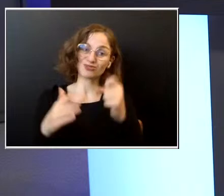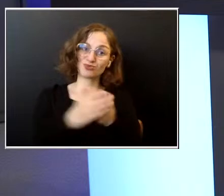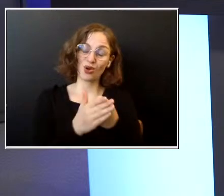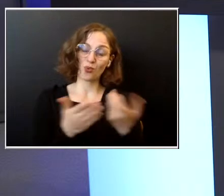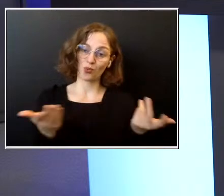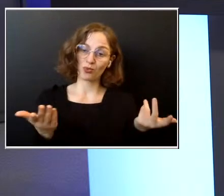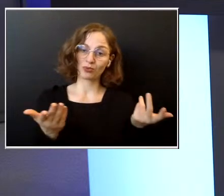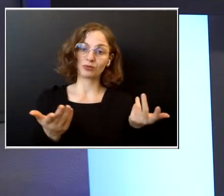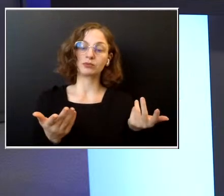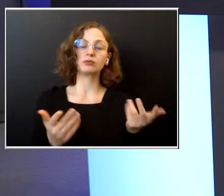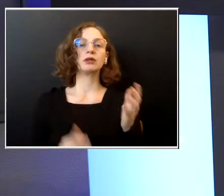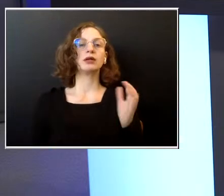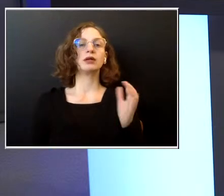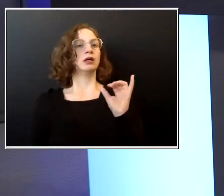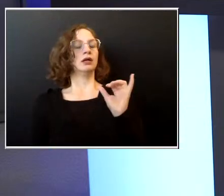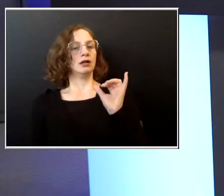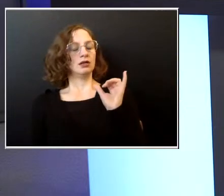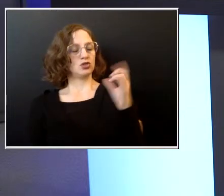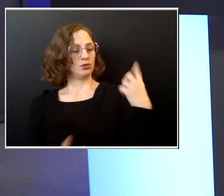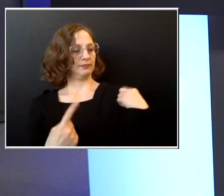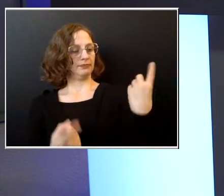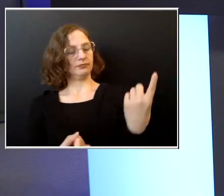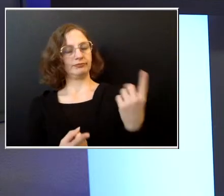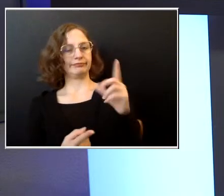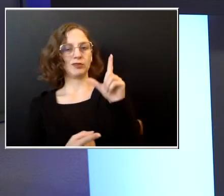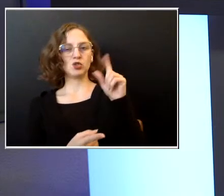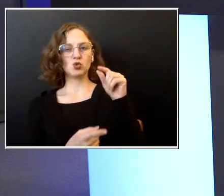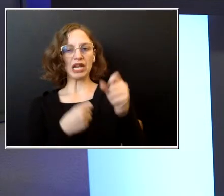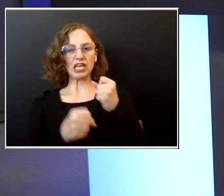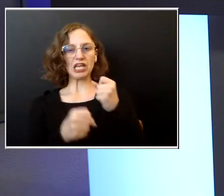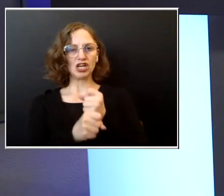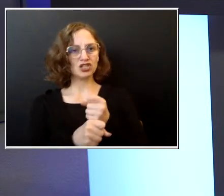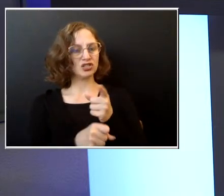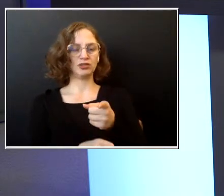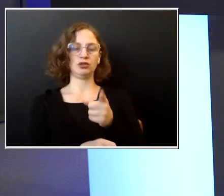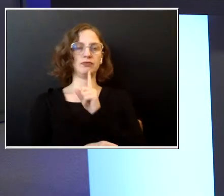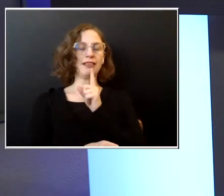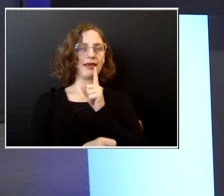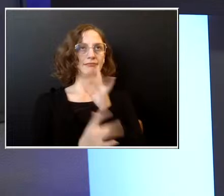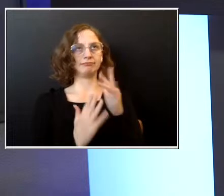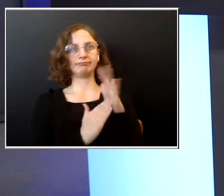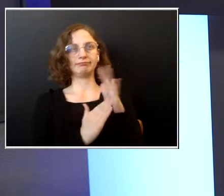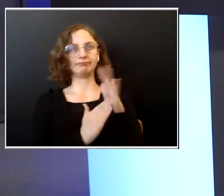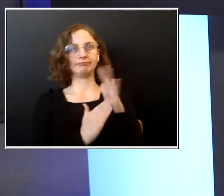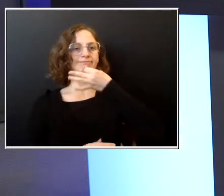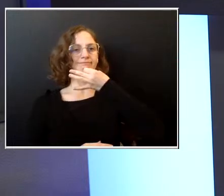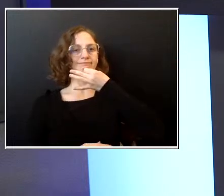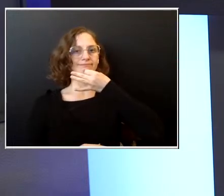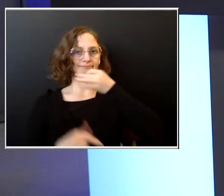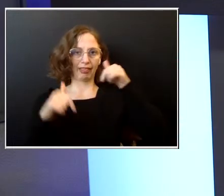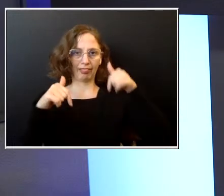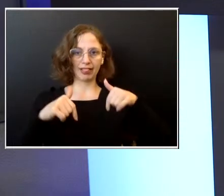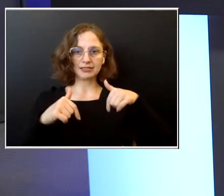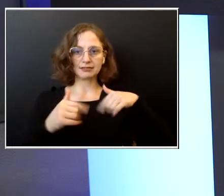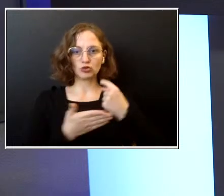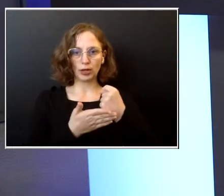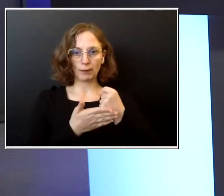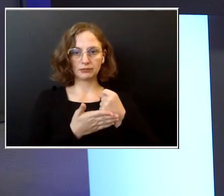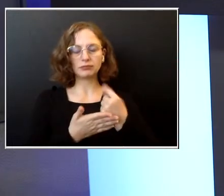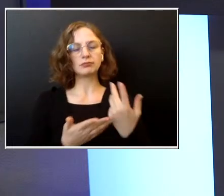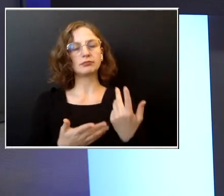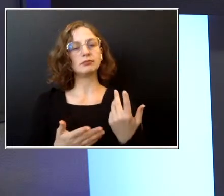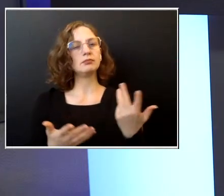or so, I mean, you're on the cutting edge of this treatment. You're the premier expert in this. What advances have you seen to